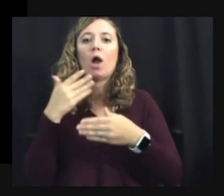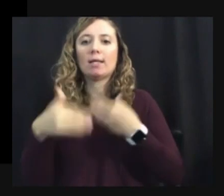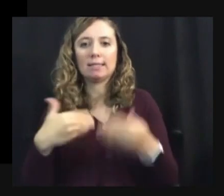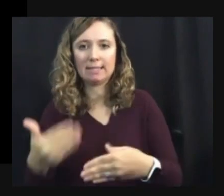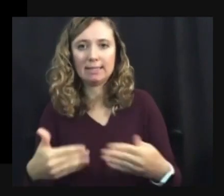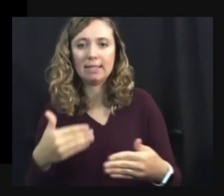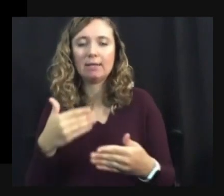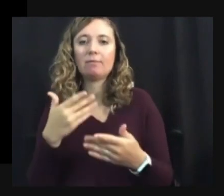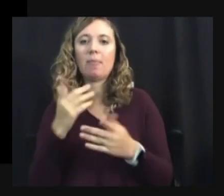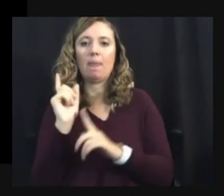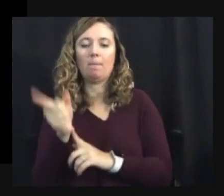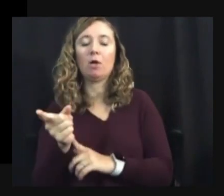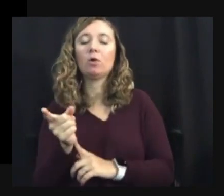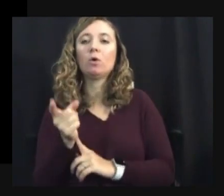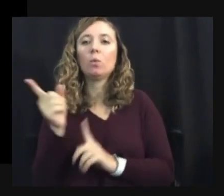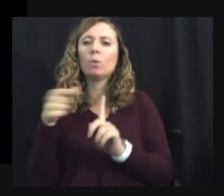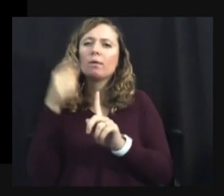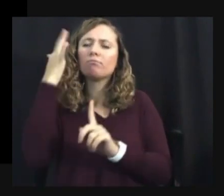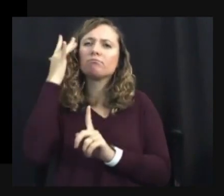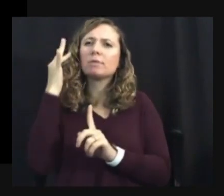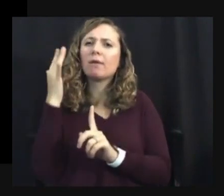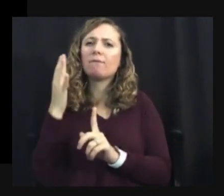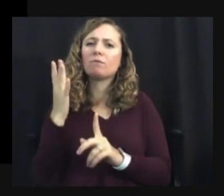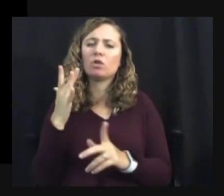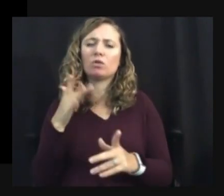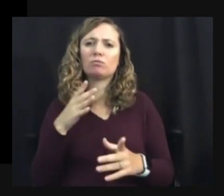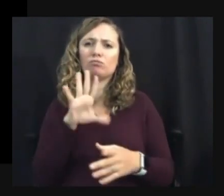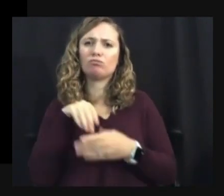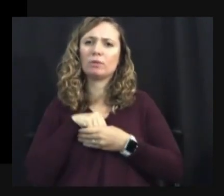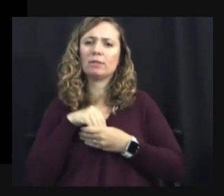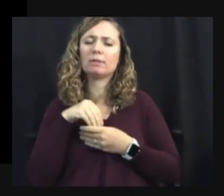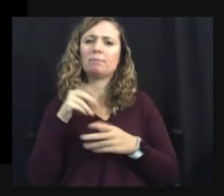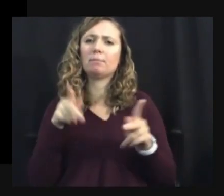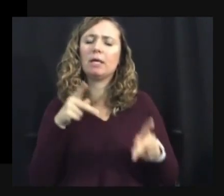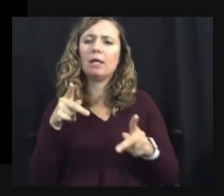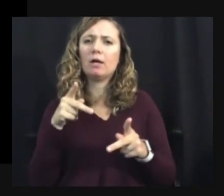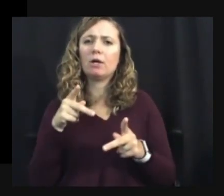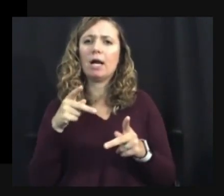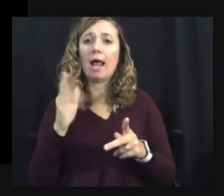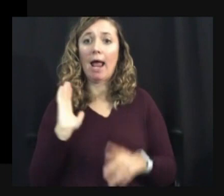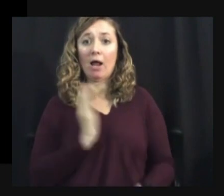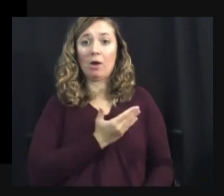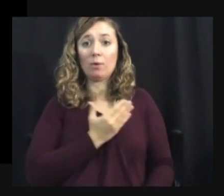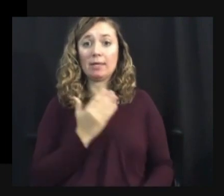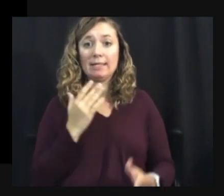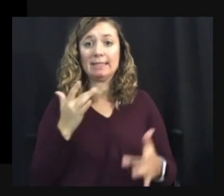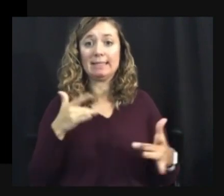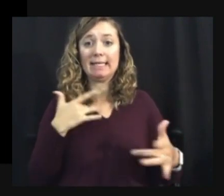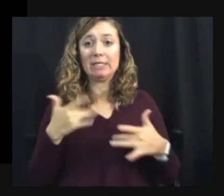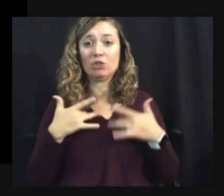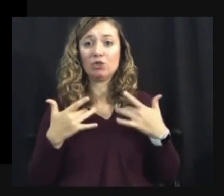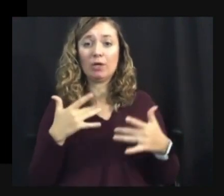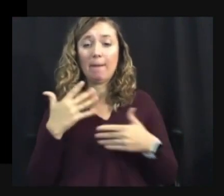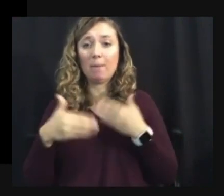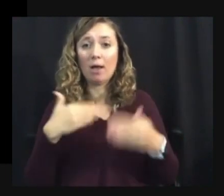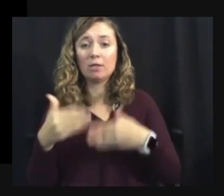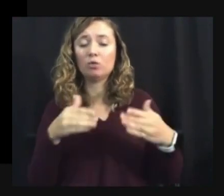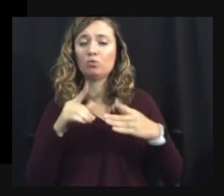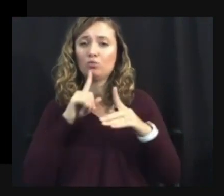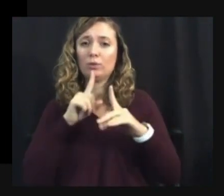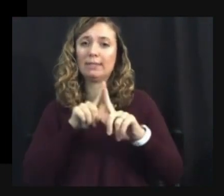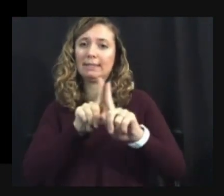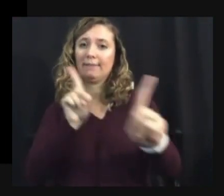Now, when you think about autistic people, our sensory processing is much different, because for me, I am